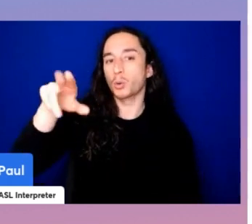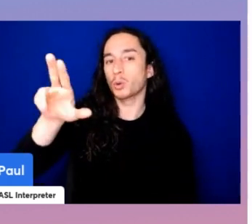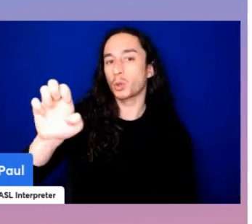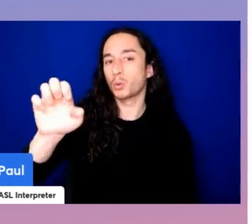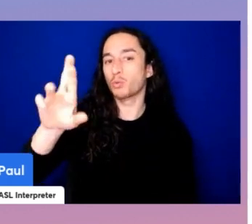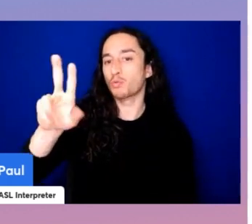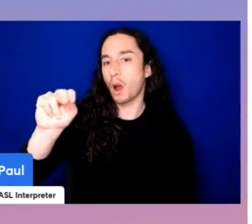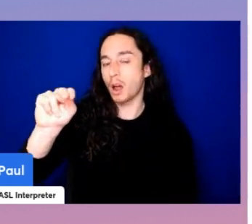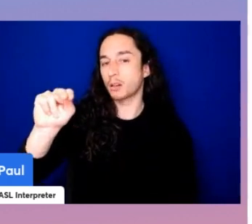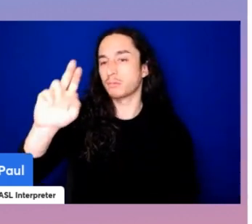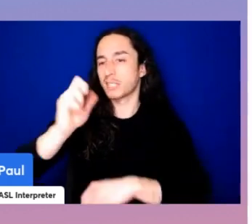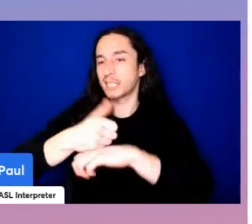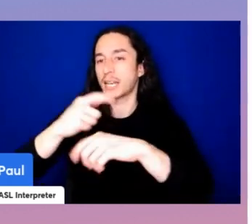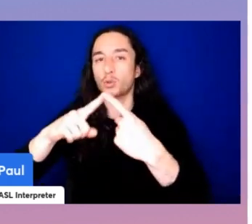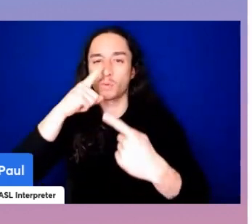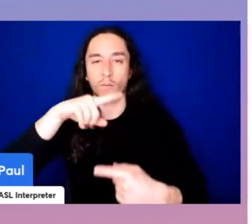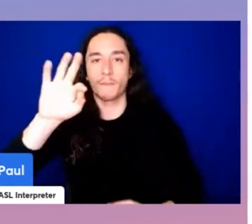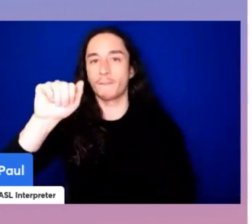the